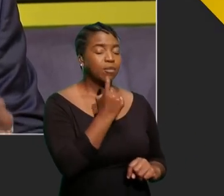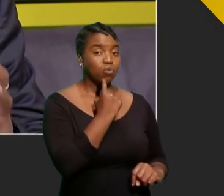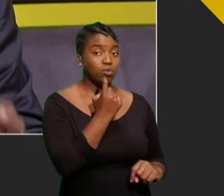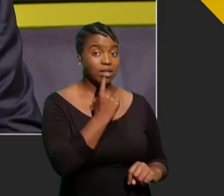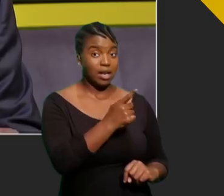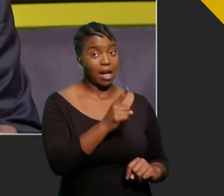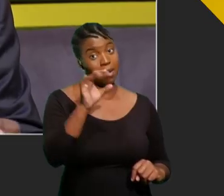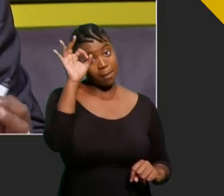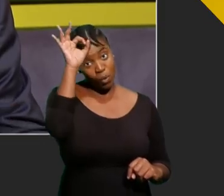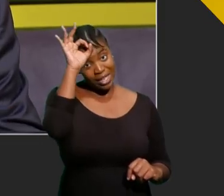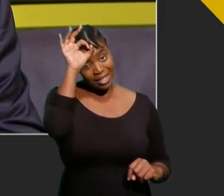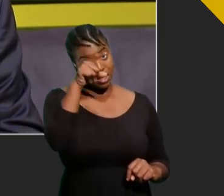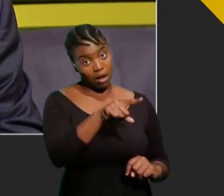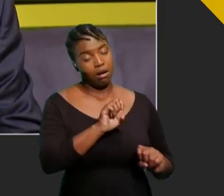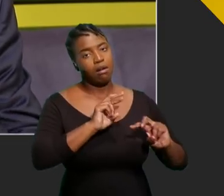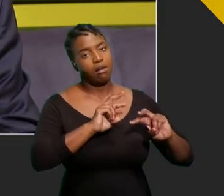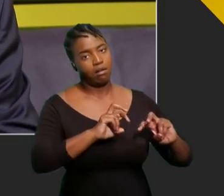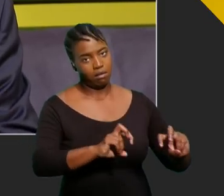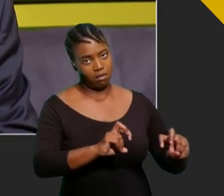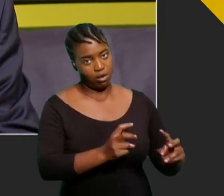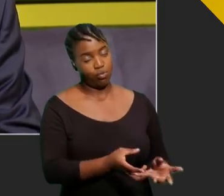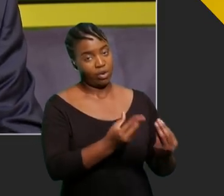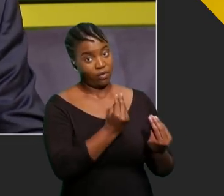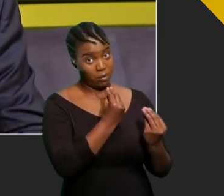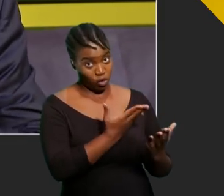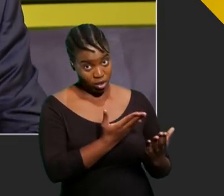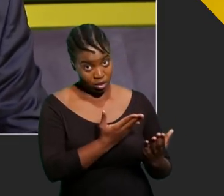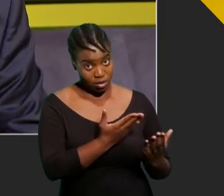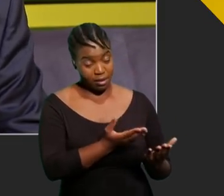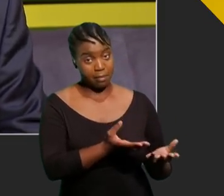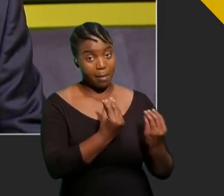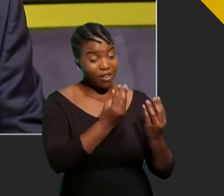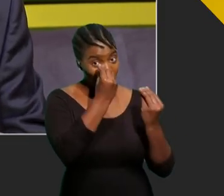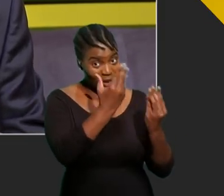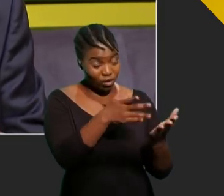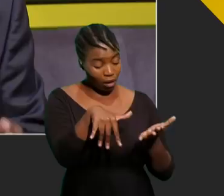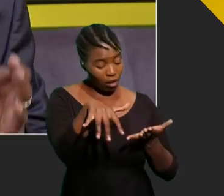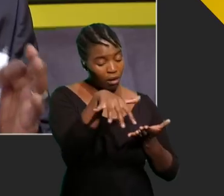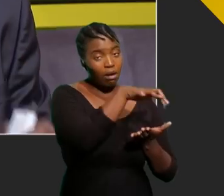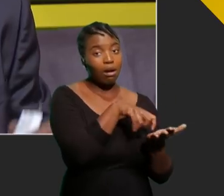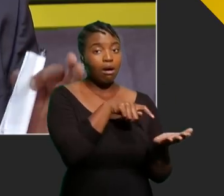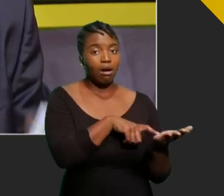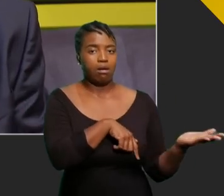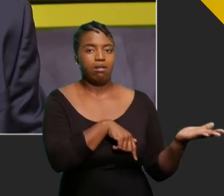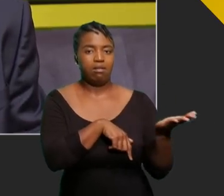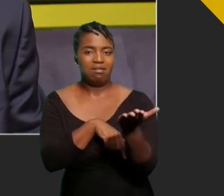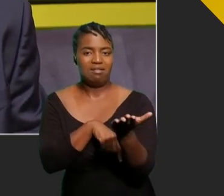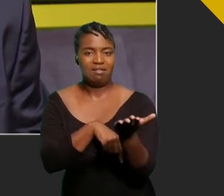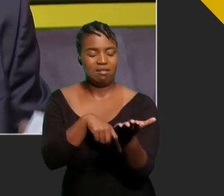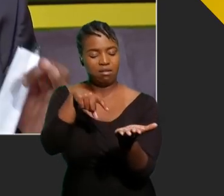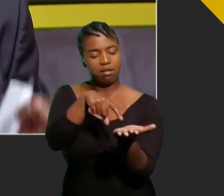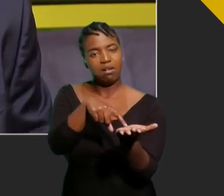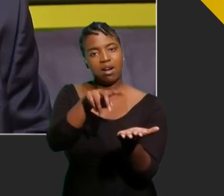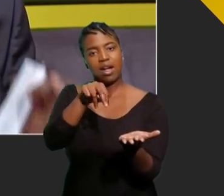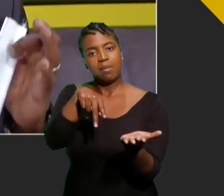either I'm a police investigator, I tell information, but say I tell the information, I unique as a prosecutor.